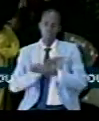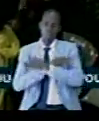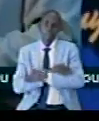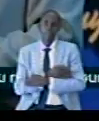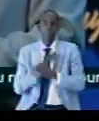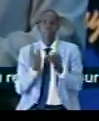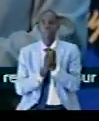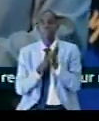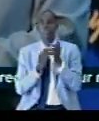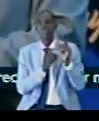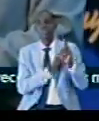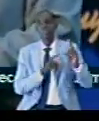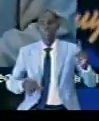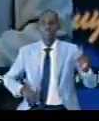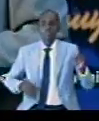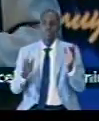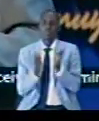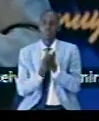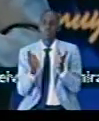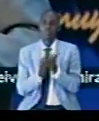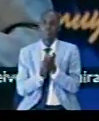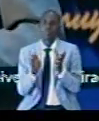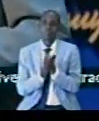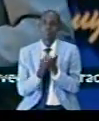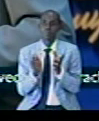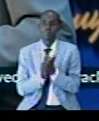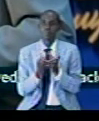Put Praise your hands God. Together for Jesus.